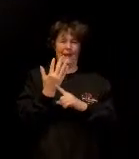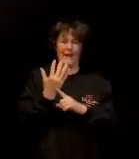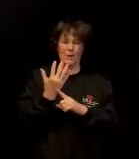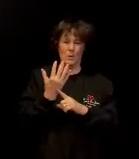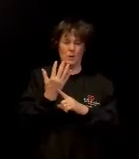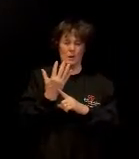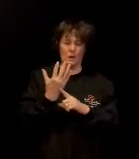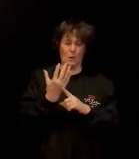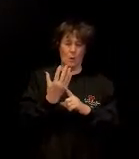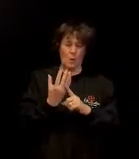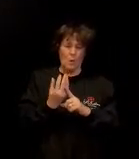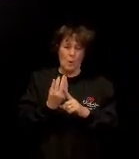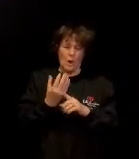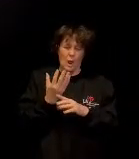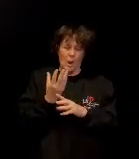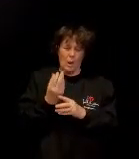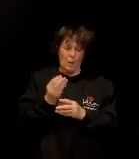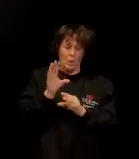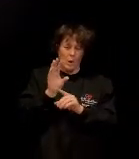fire again. You know,